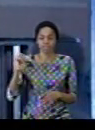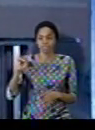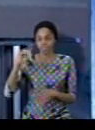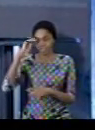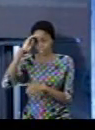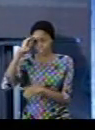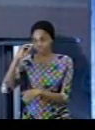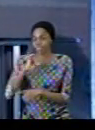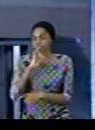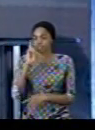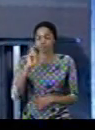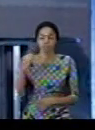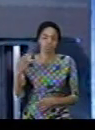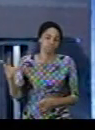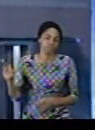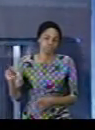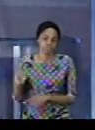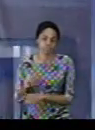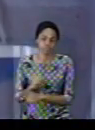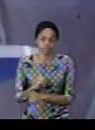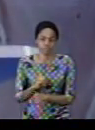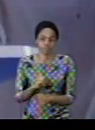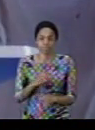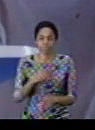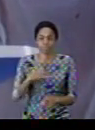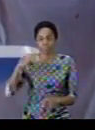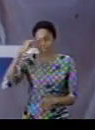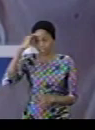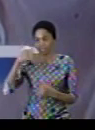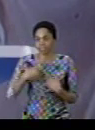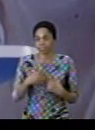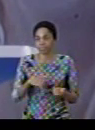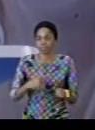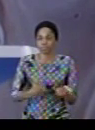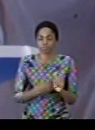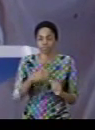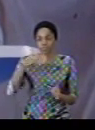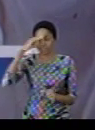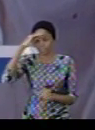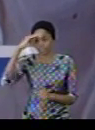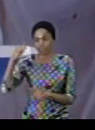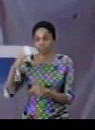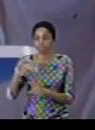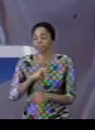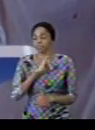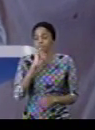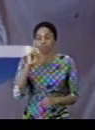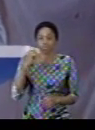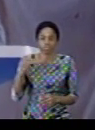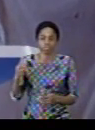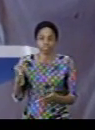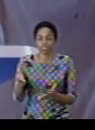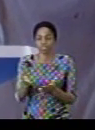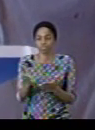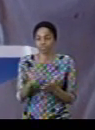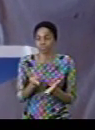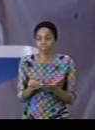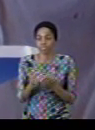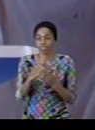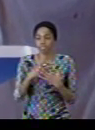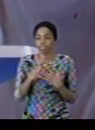Amen. And we have been following him. One thing I really admire as a person is that he has